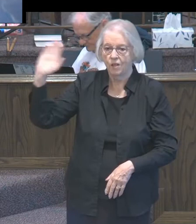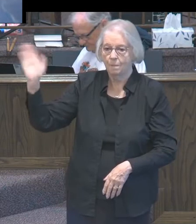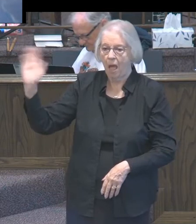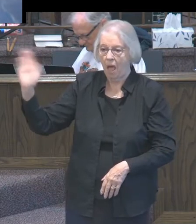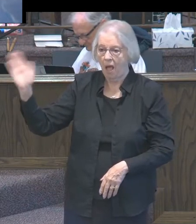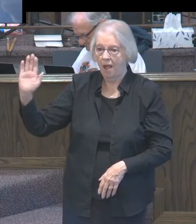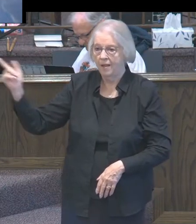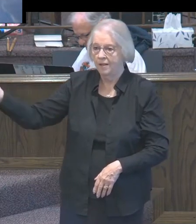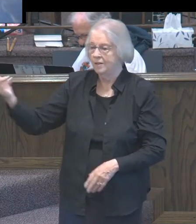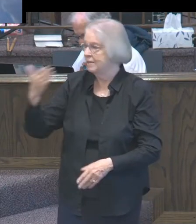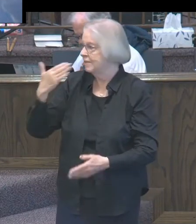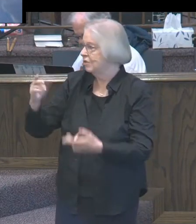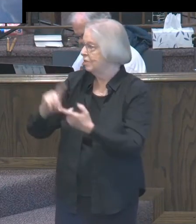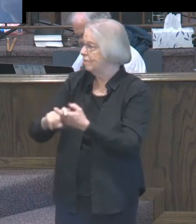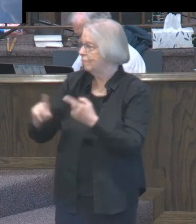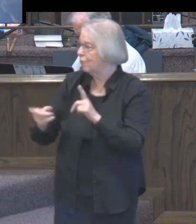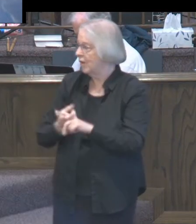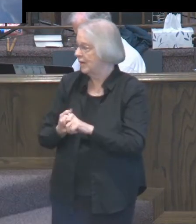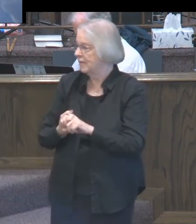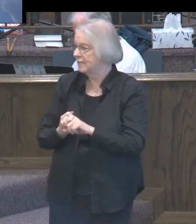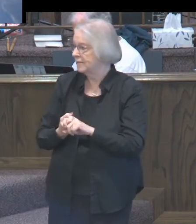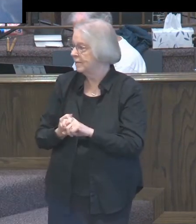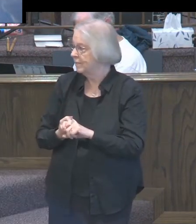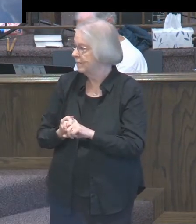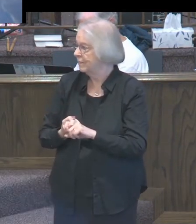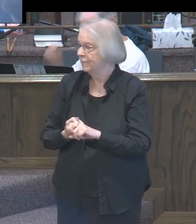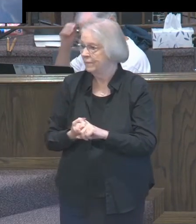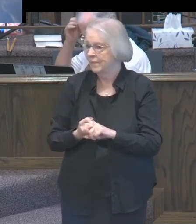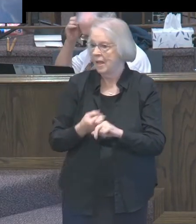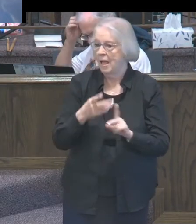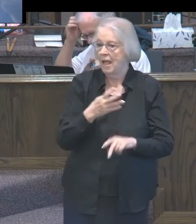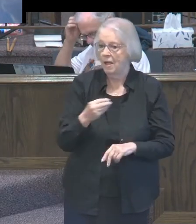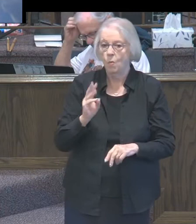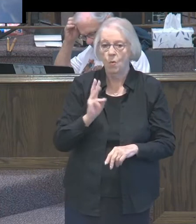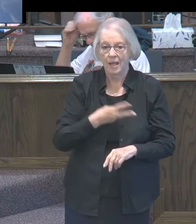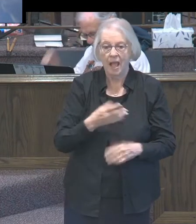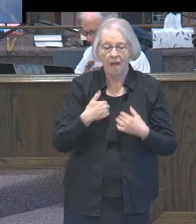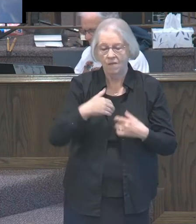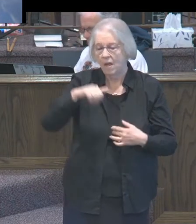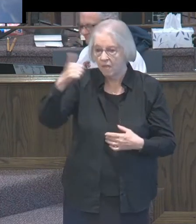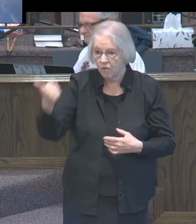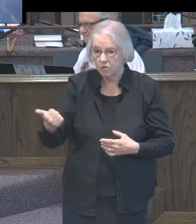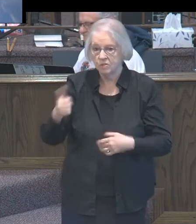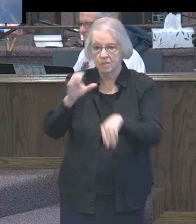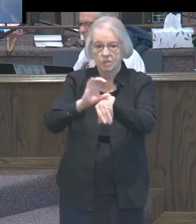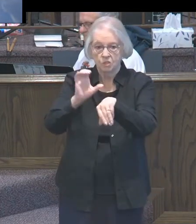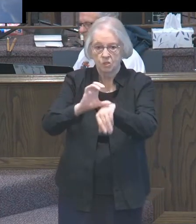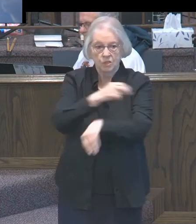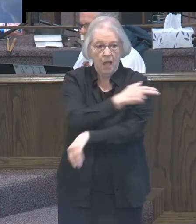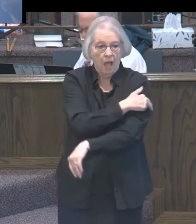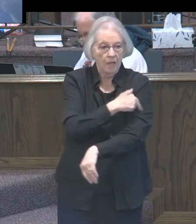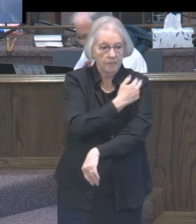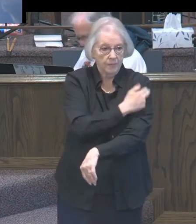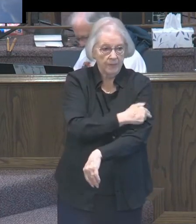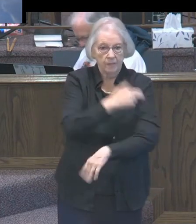are who are and have been and have been in the hospital and sick and